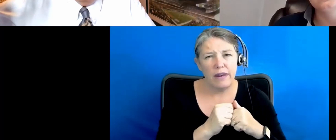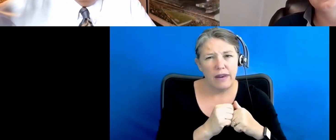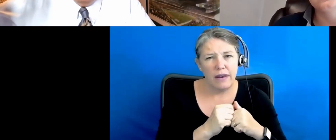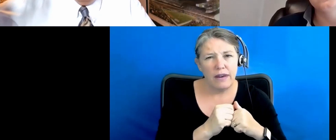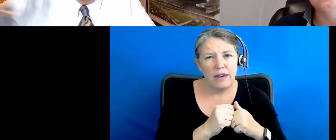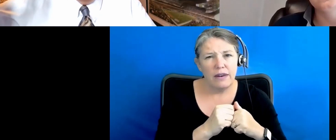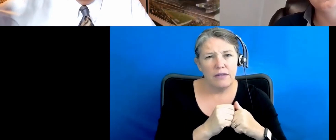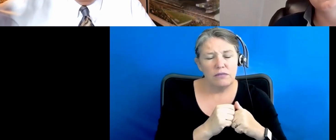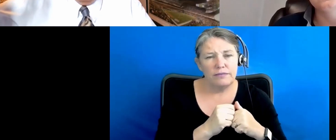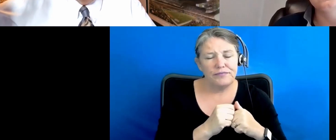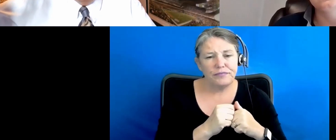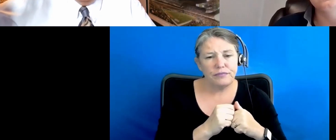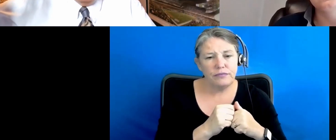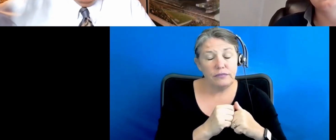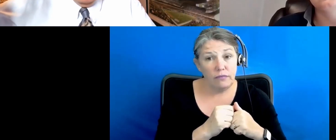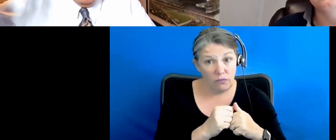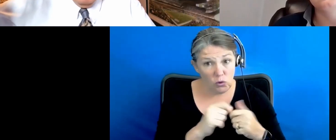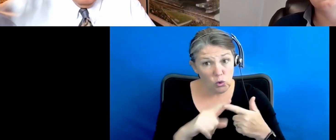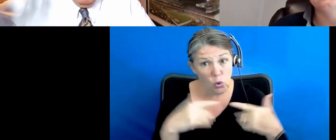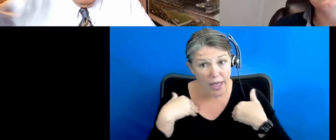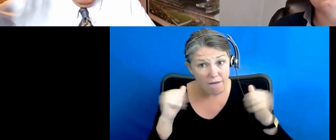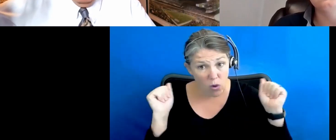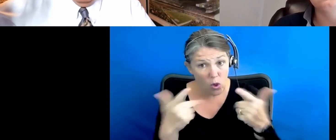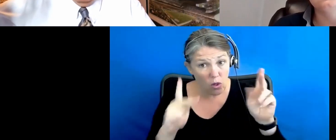to have all people with disabilities